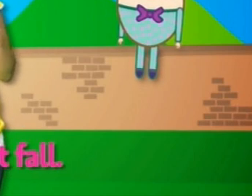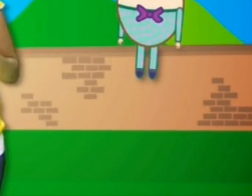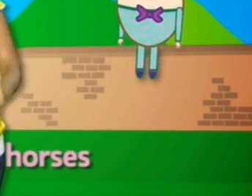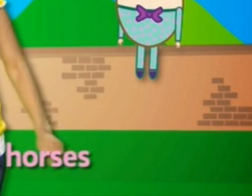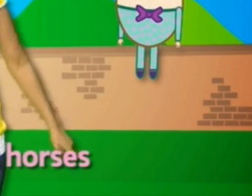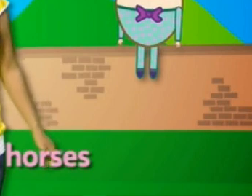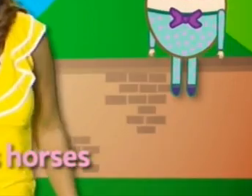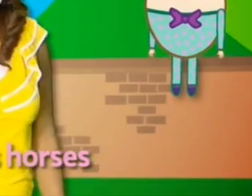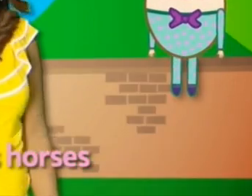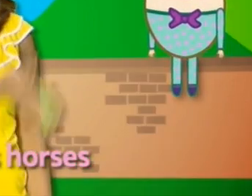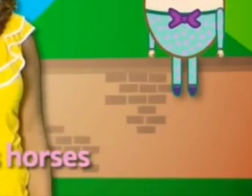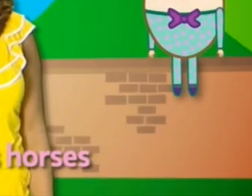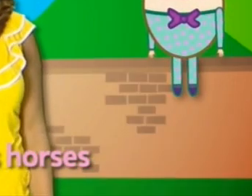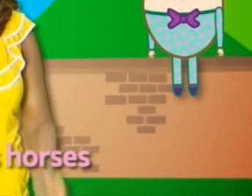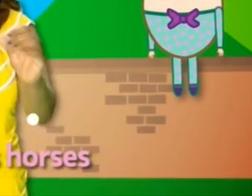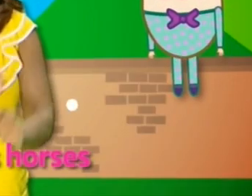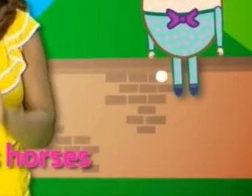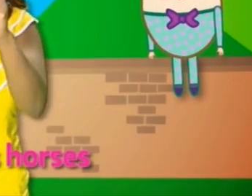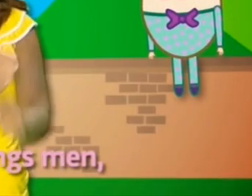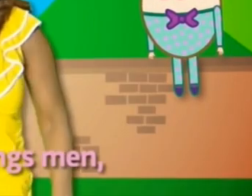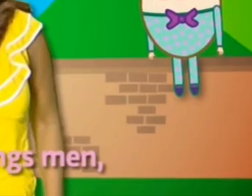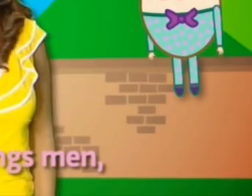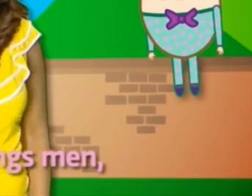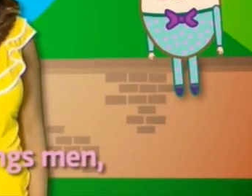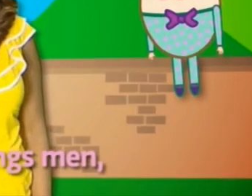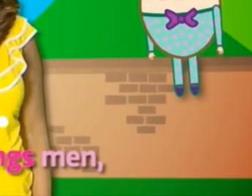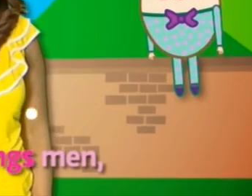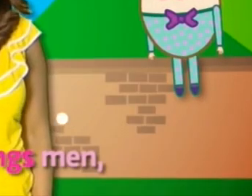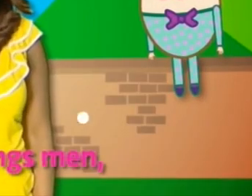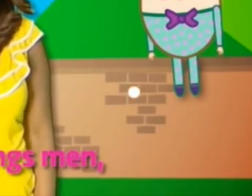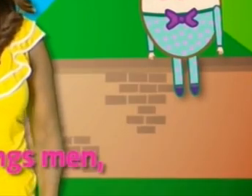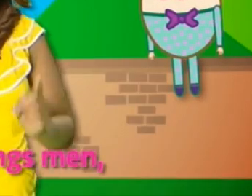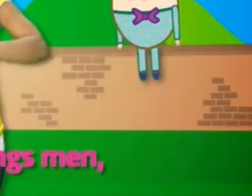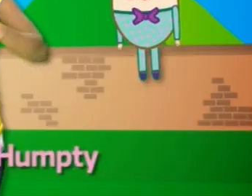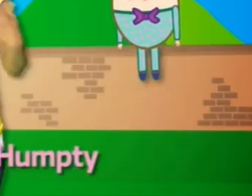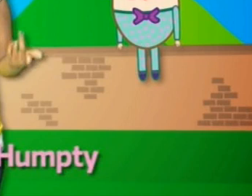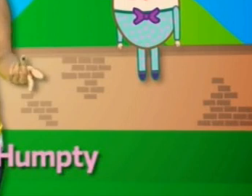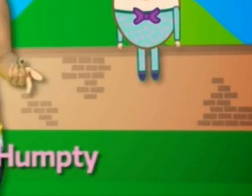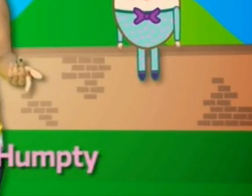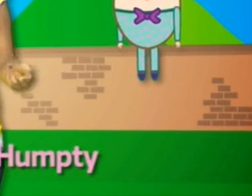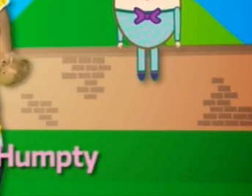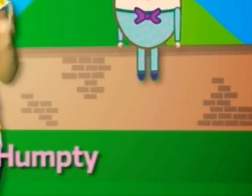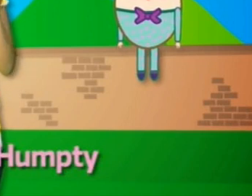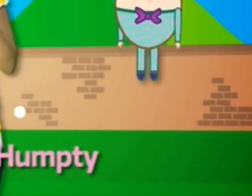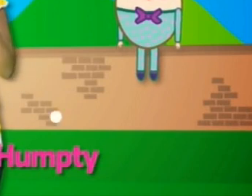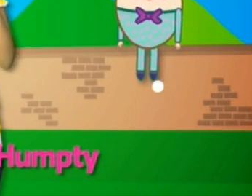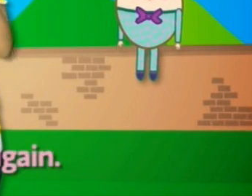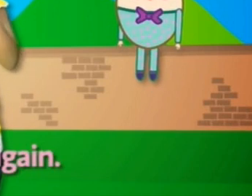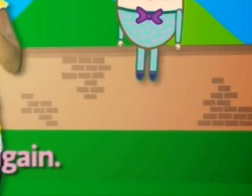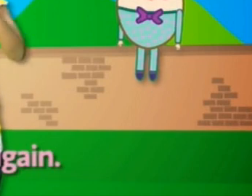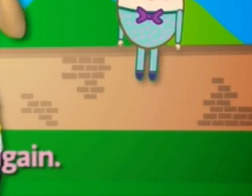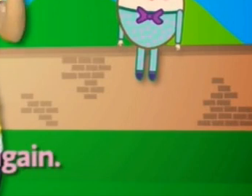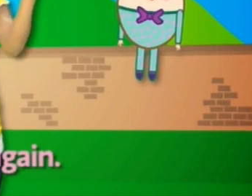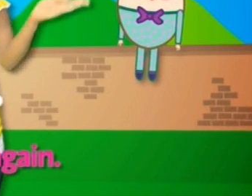fall. All the king's horses and all the king's men couldn't put